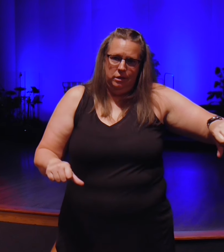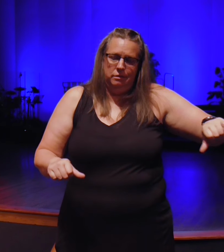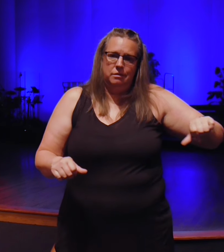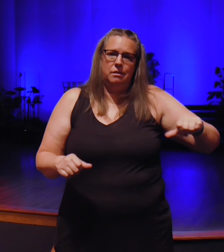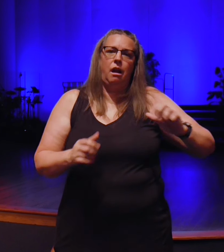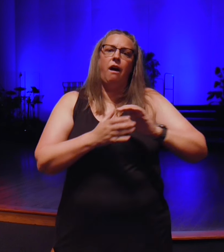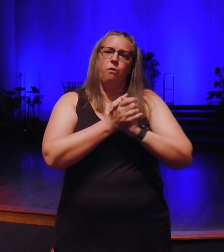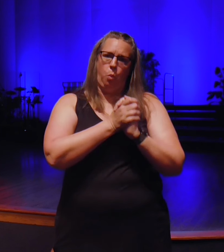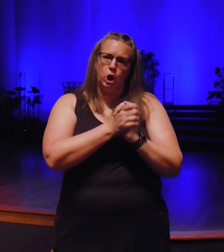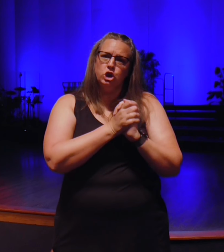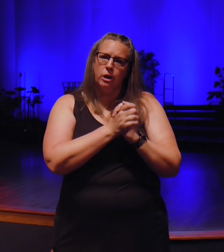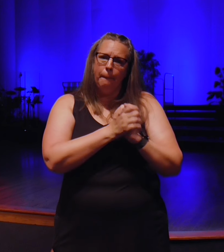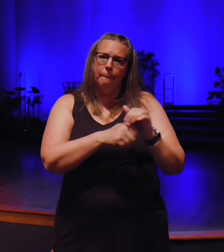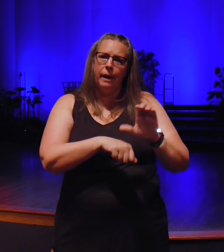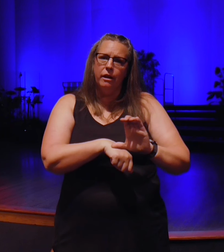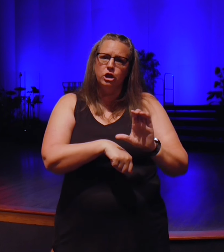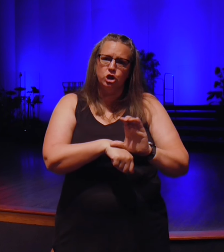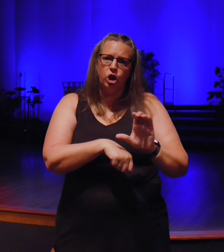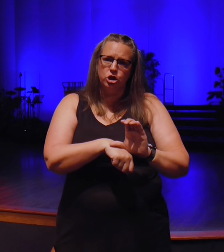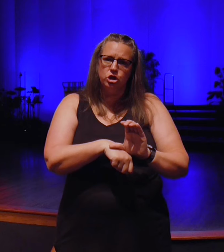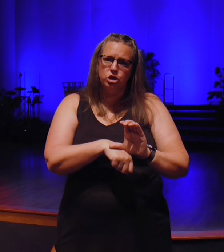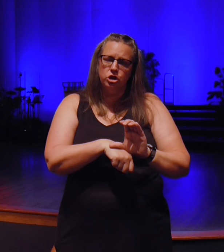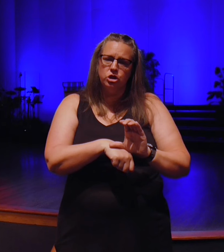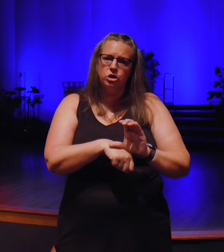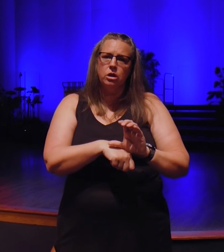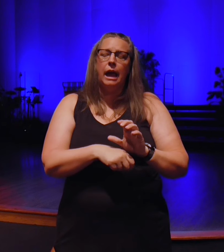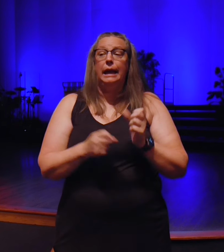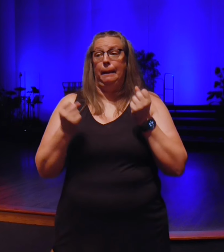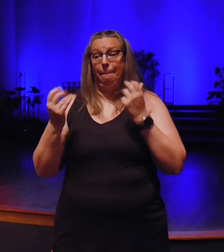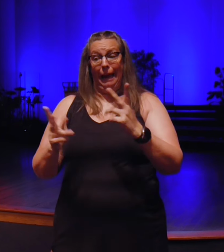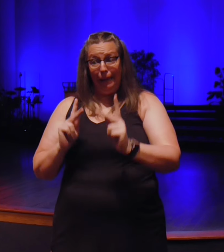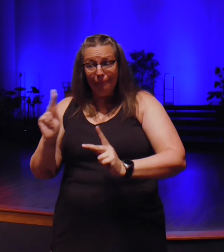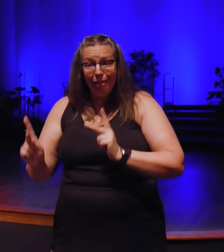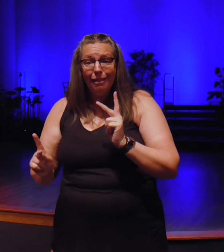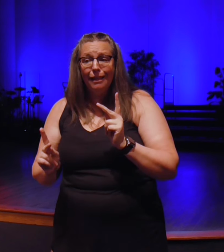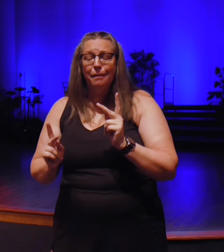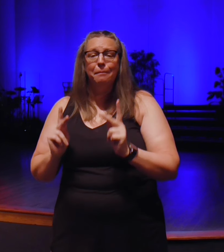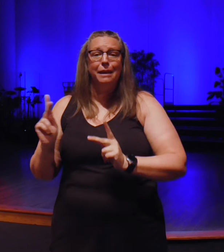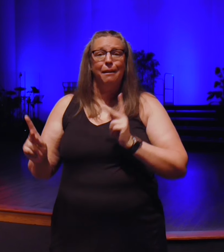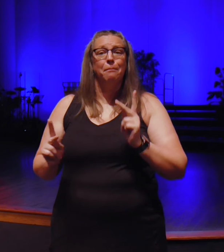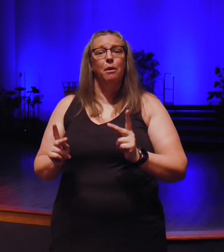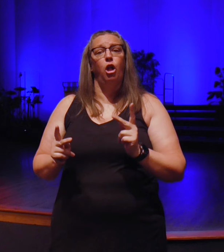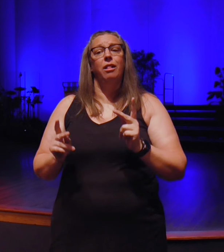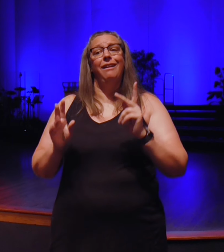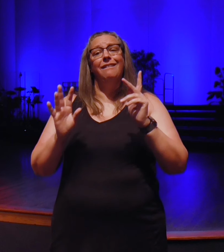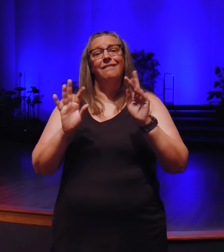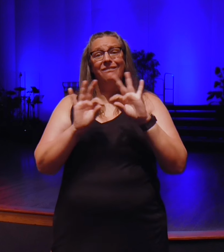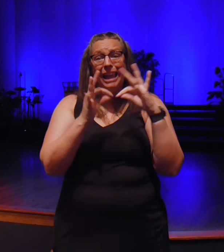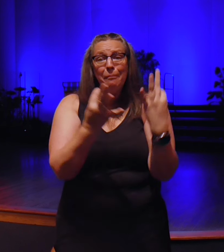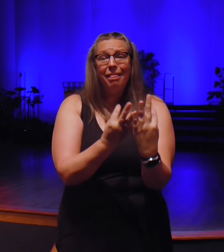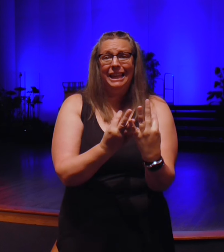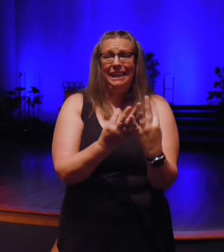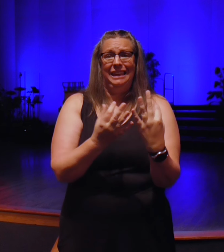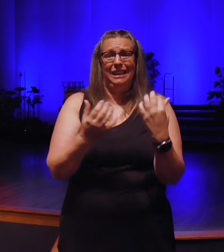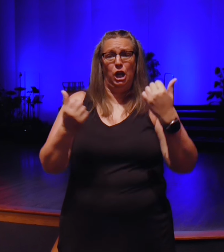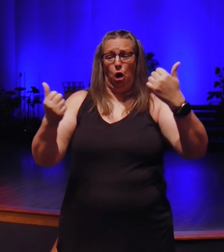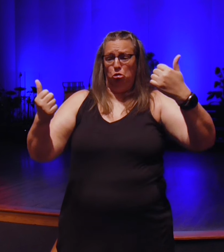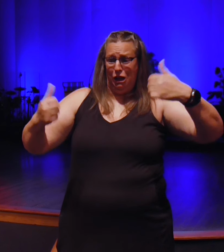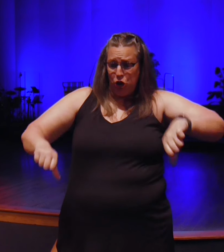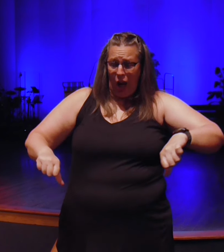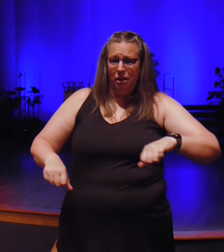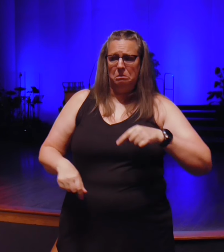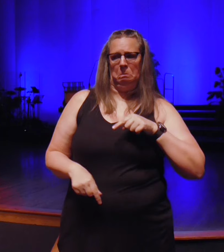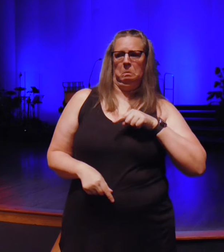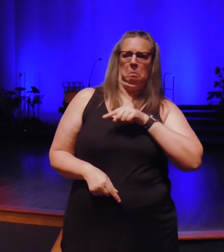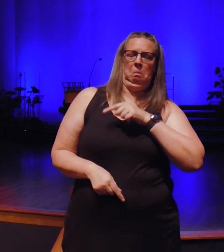worship. In many cases, the rejection of their family and loved ones just for being gay.